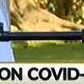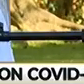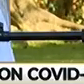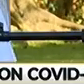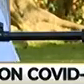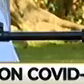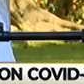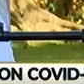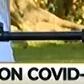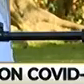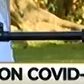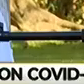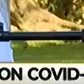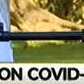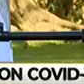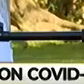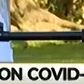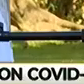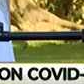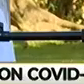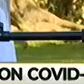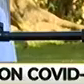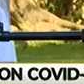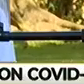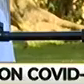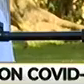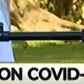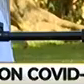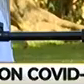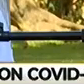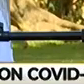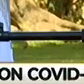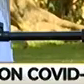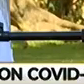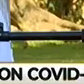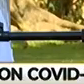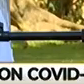But when the other samples came in, they were positive.